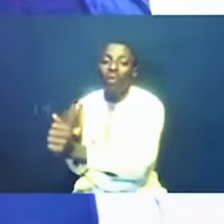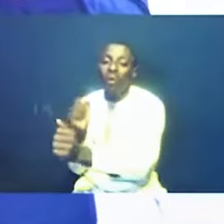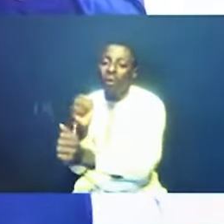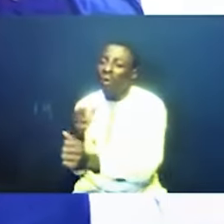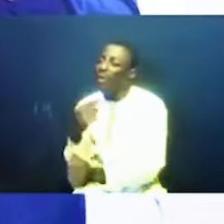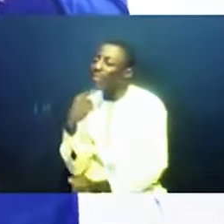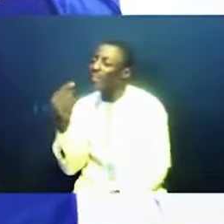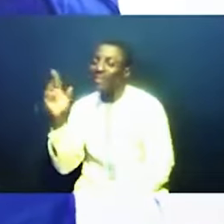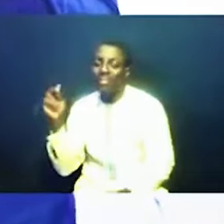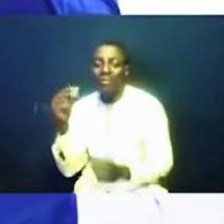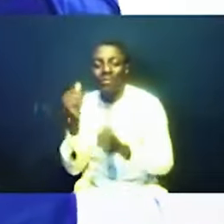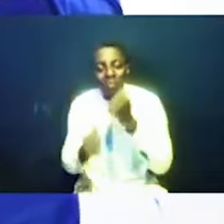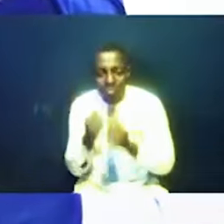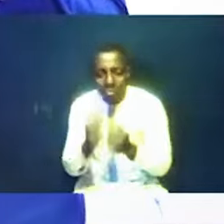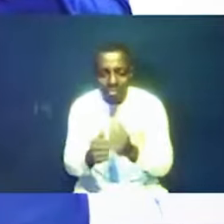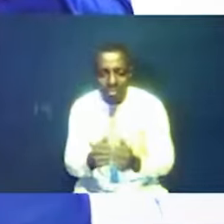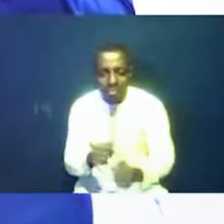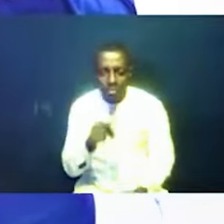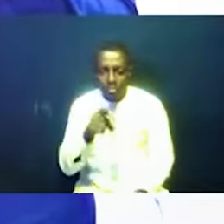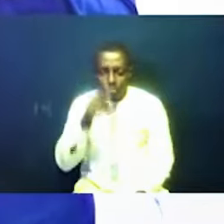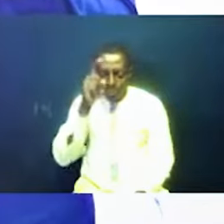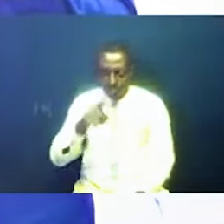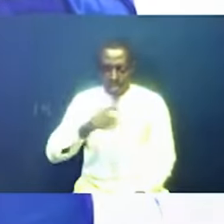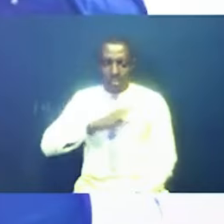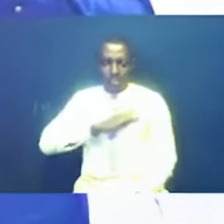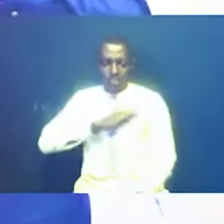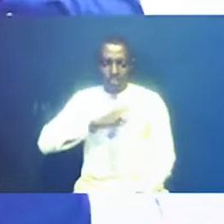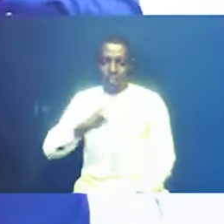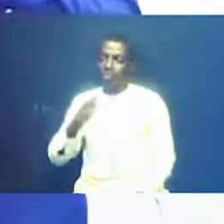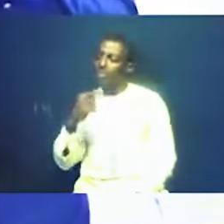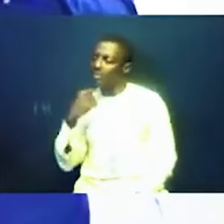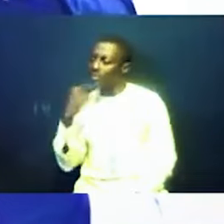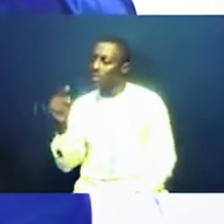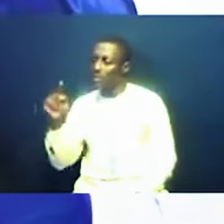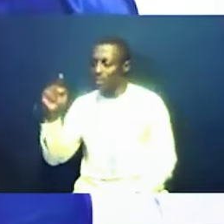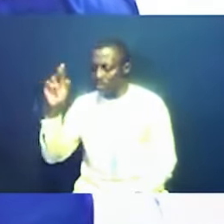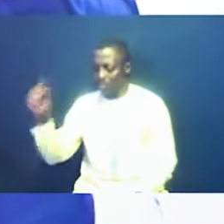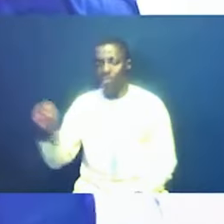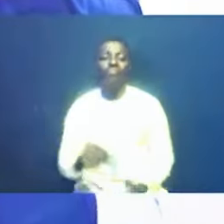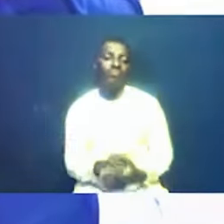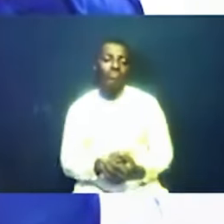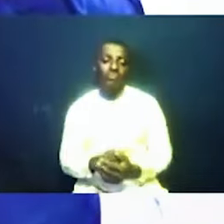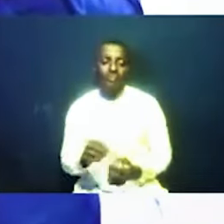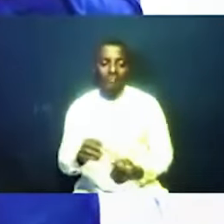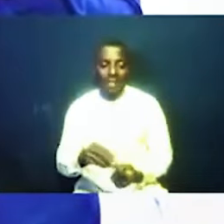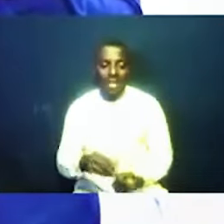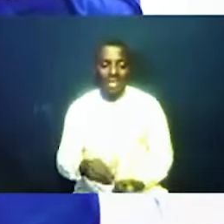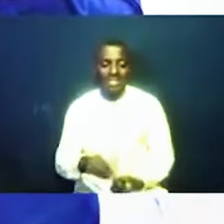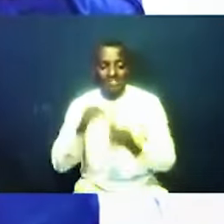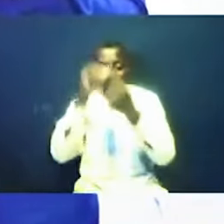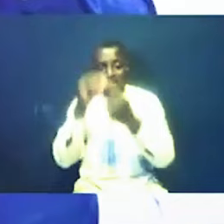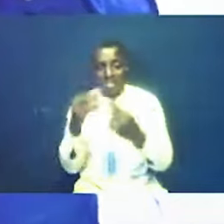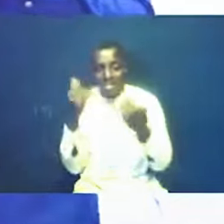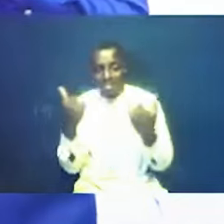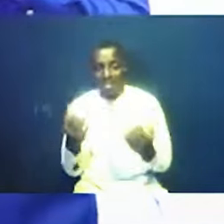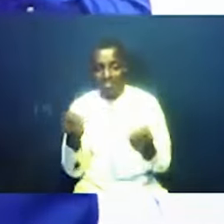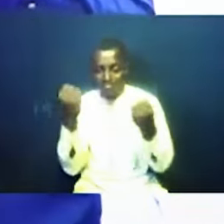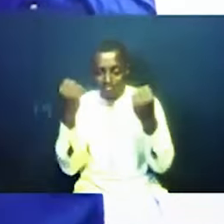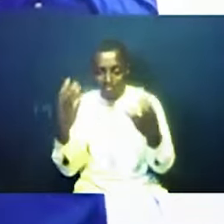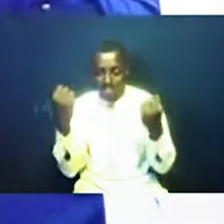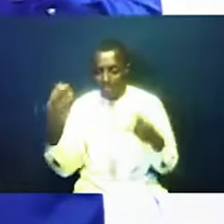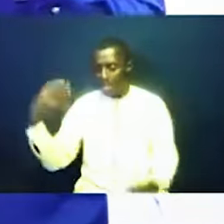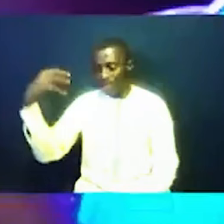them to draw you into their corrupt ways, and especially these days, to